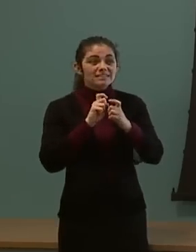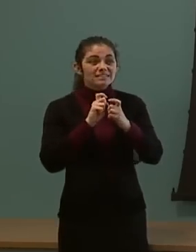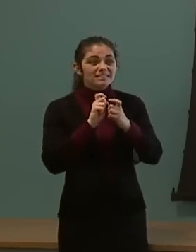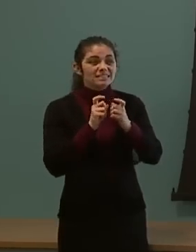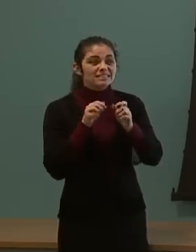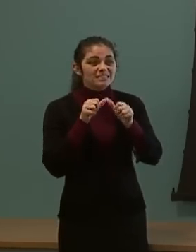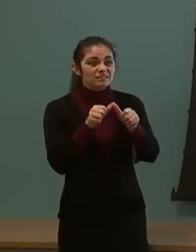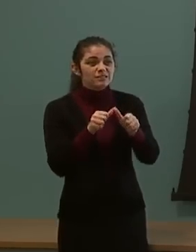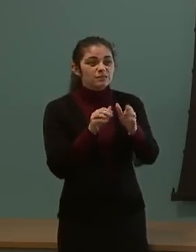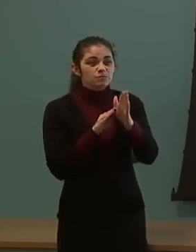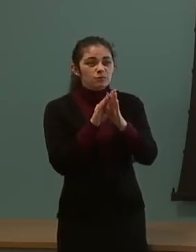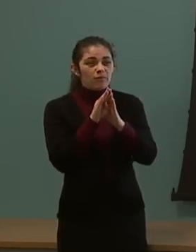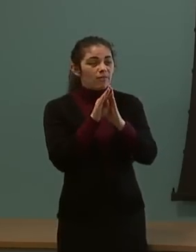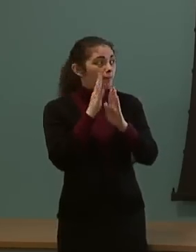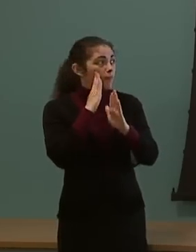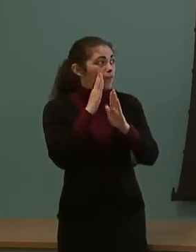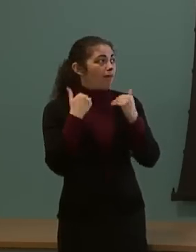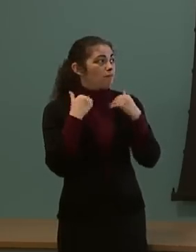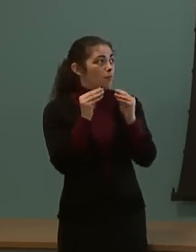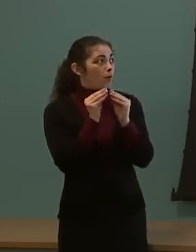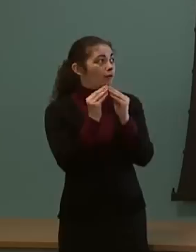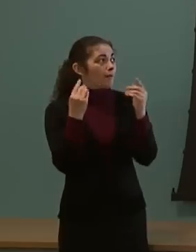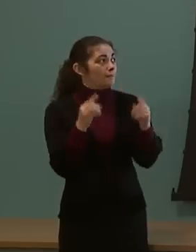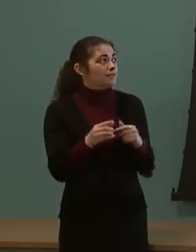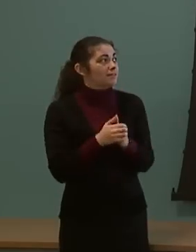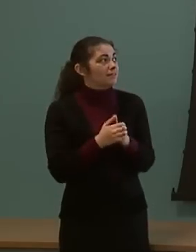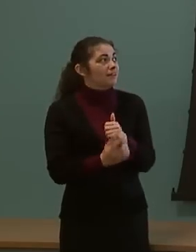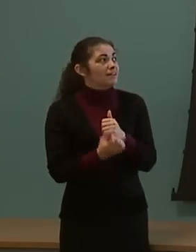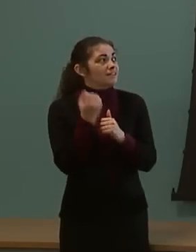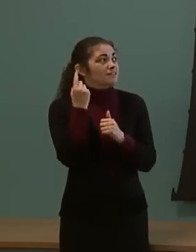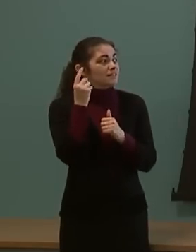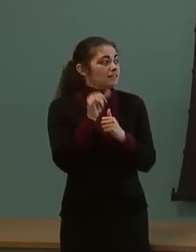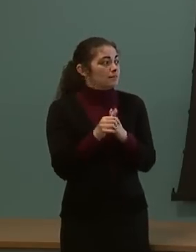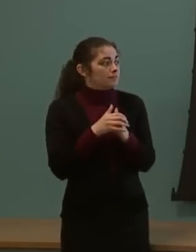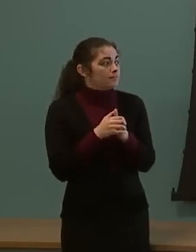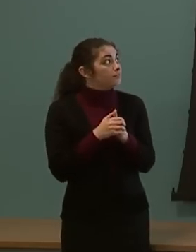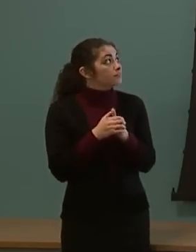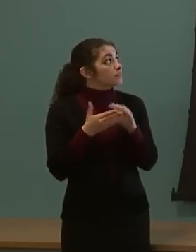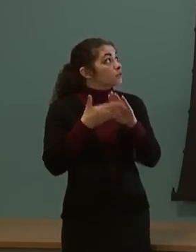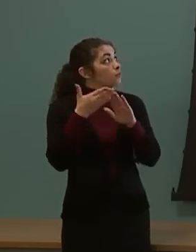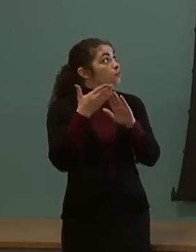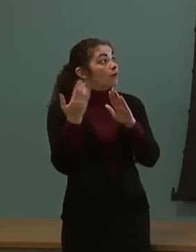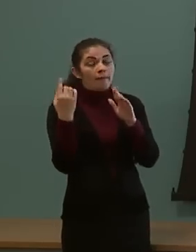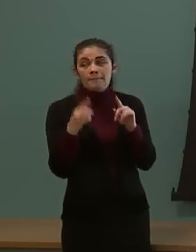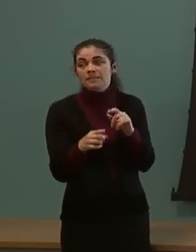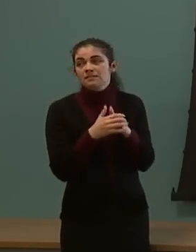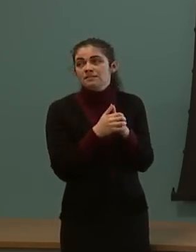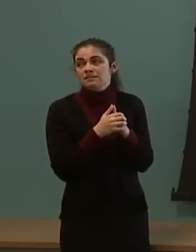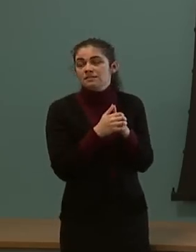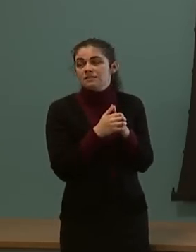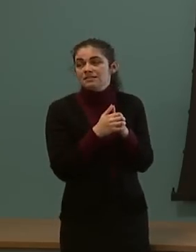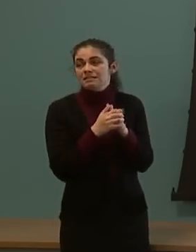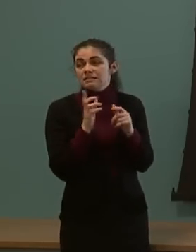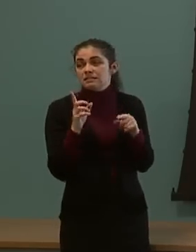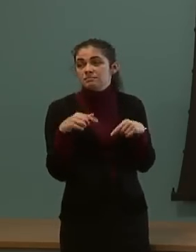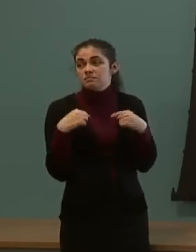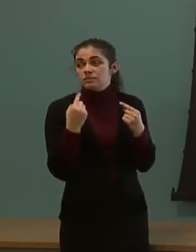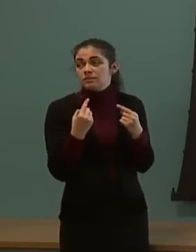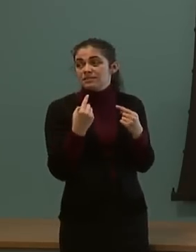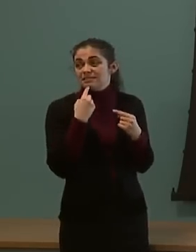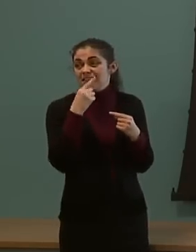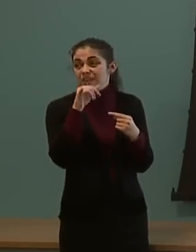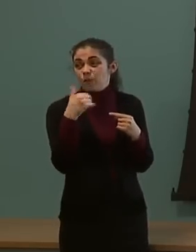evolve, and we will continue to have more cases. So please understand, this was run, and since this has been run, I